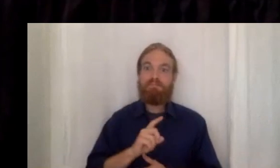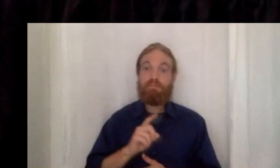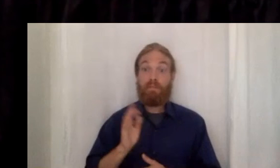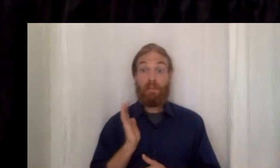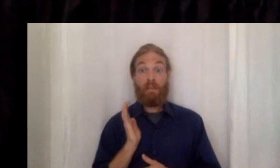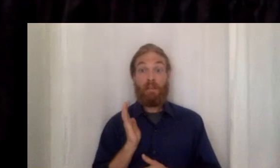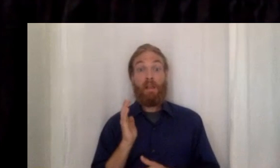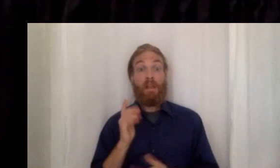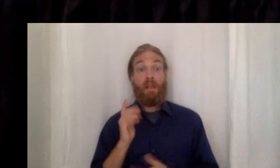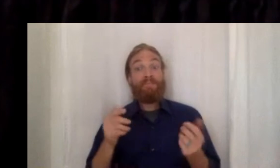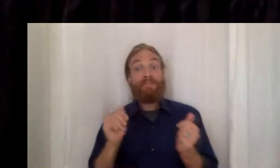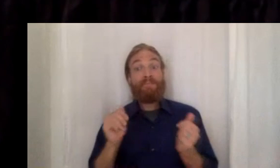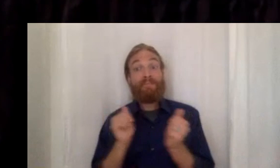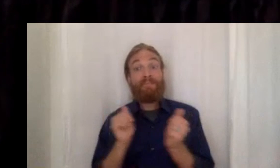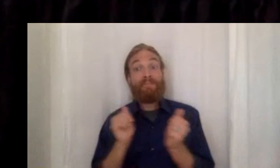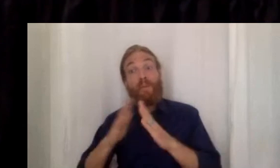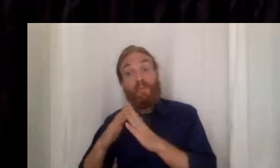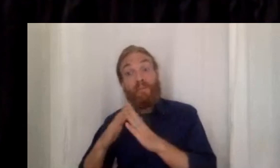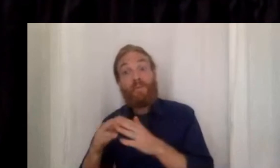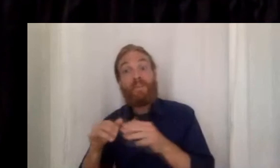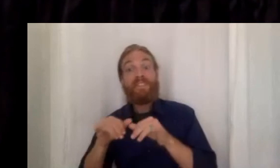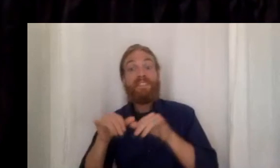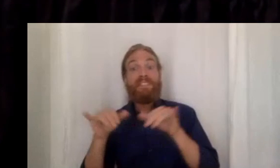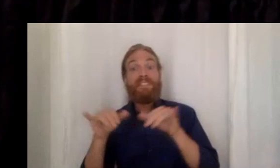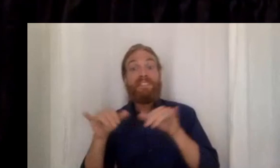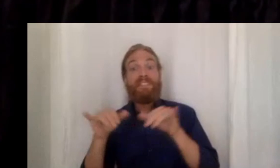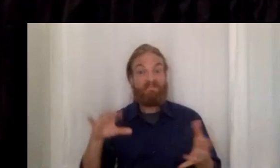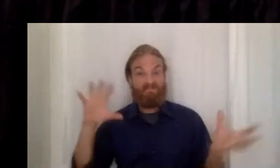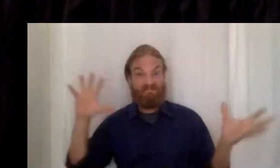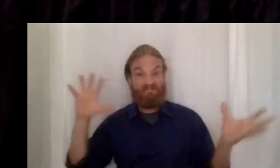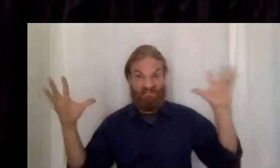with a population of 500 to 1 million.